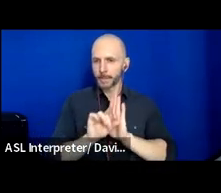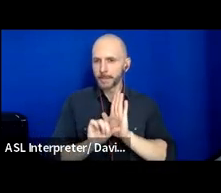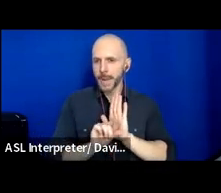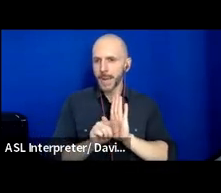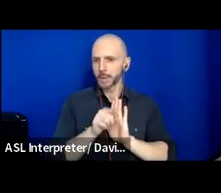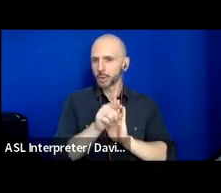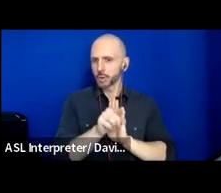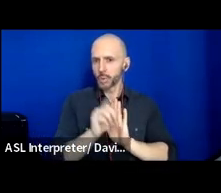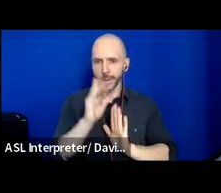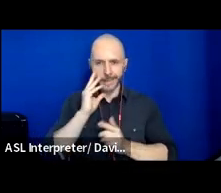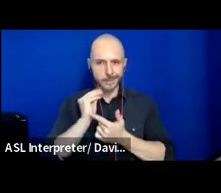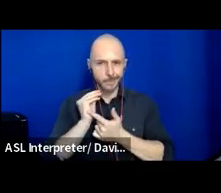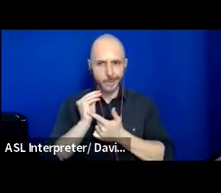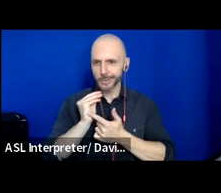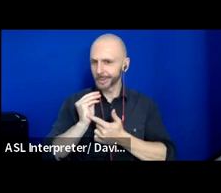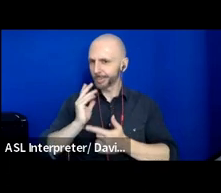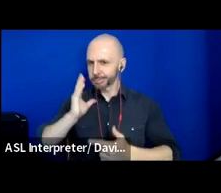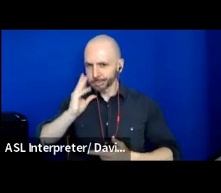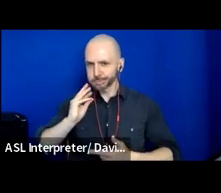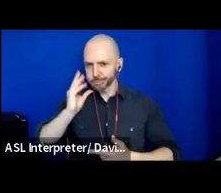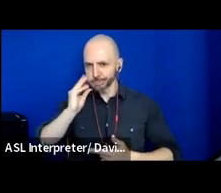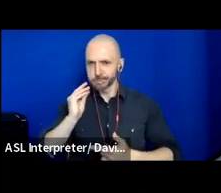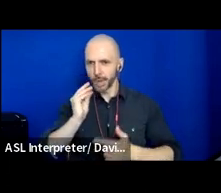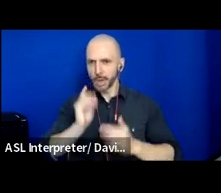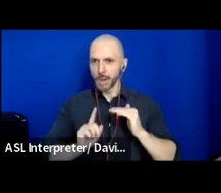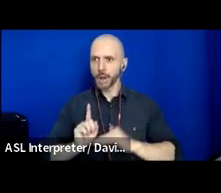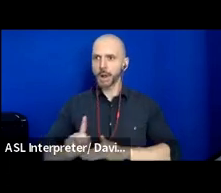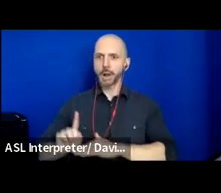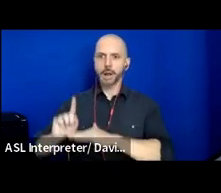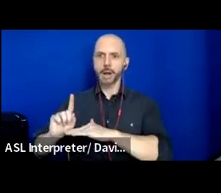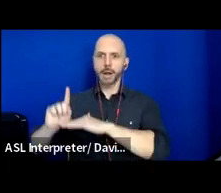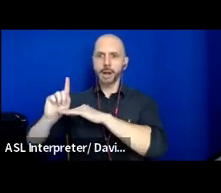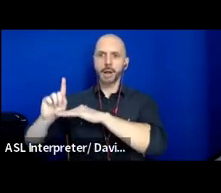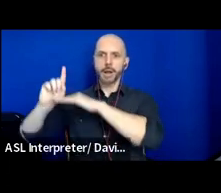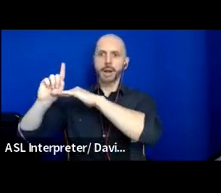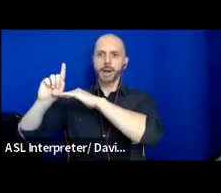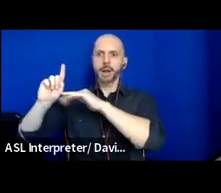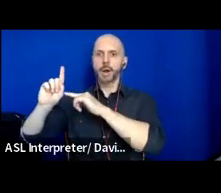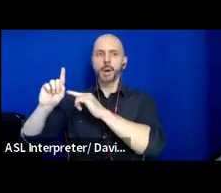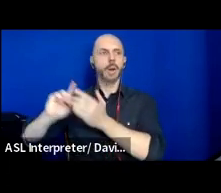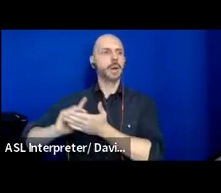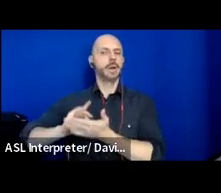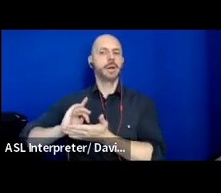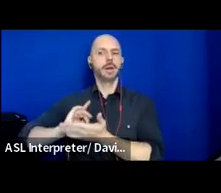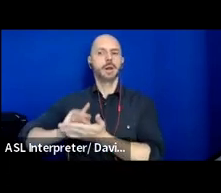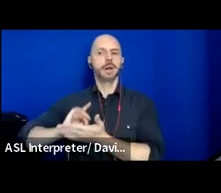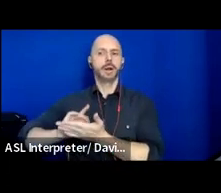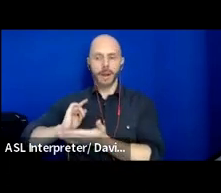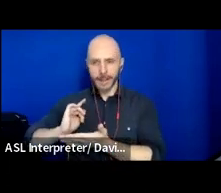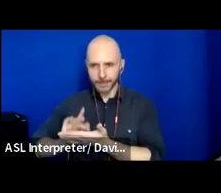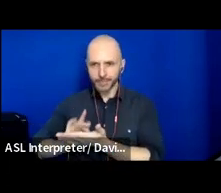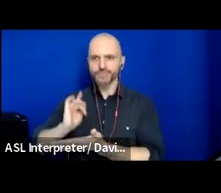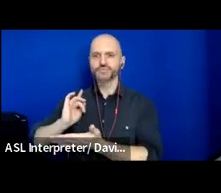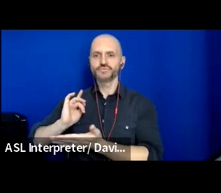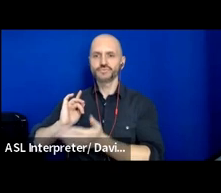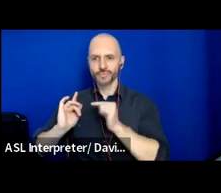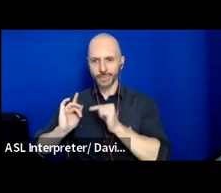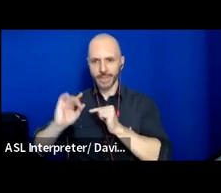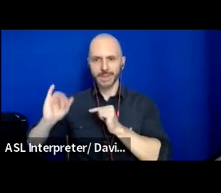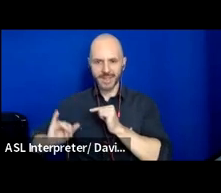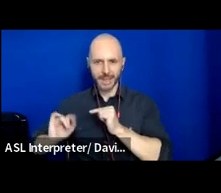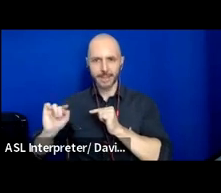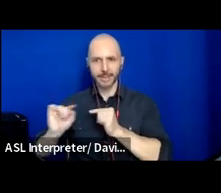the industry. What has been the industry messaging? And so that's been the work of equity to try to really make sure that clearer messages are